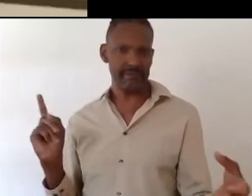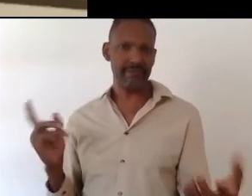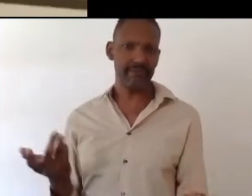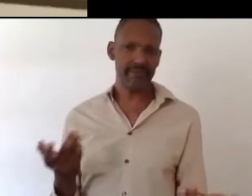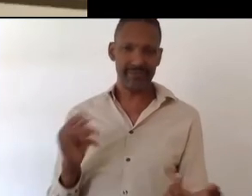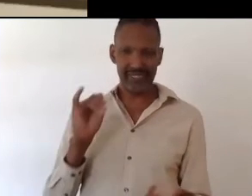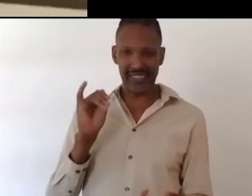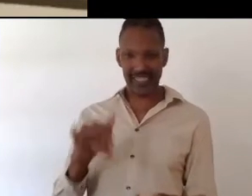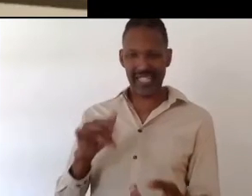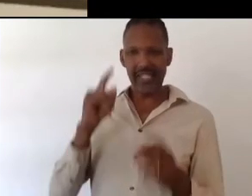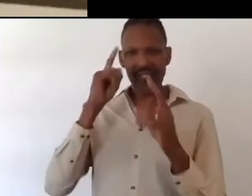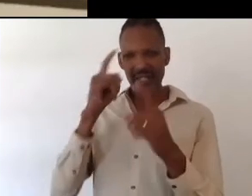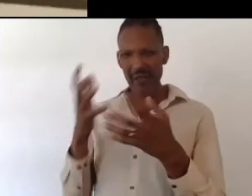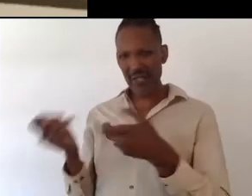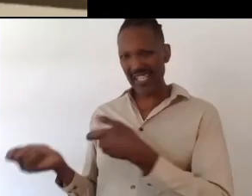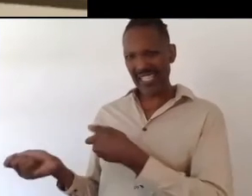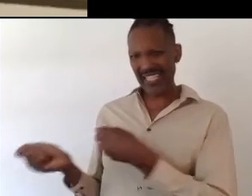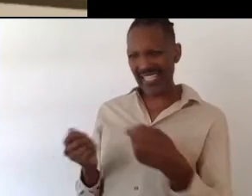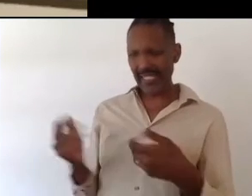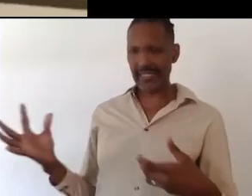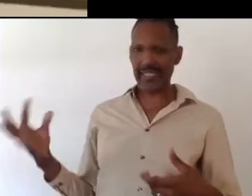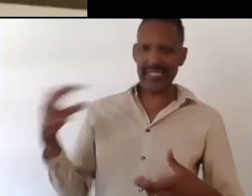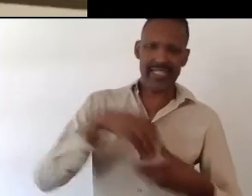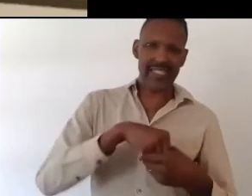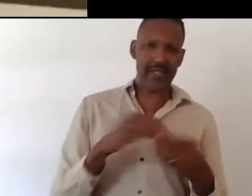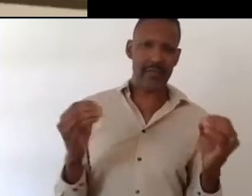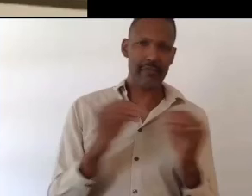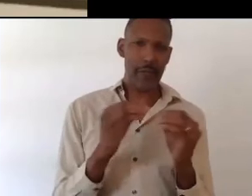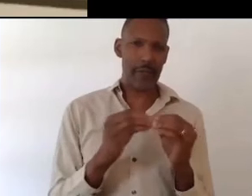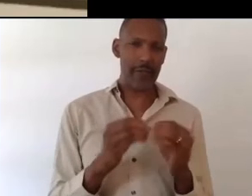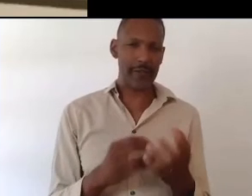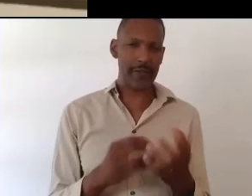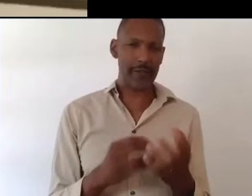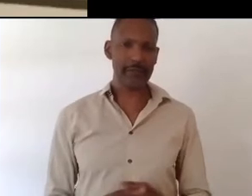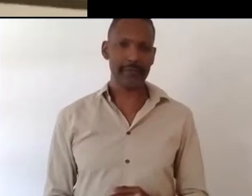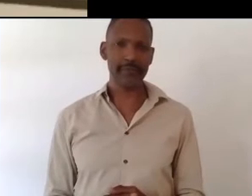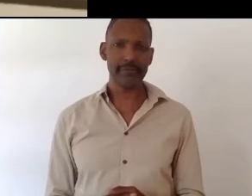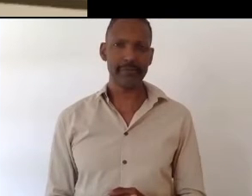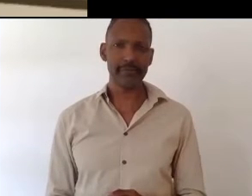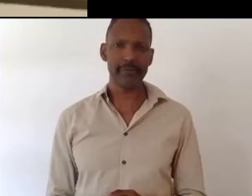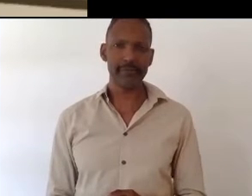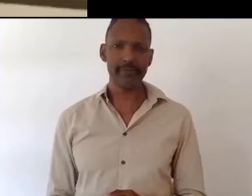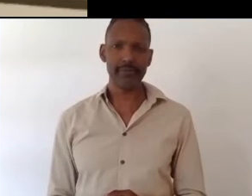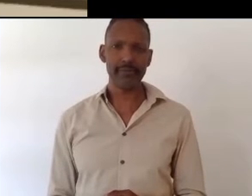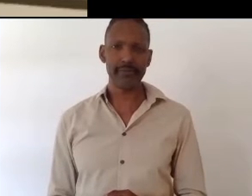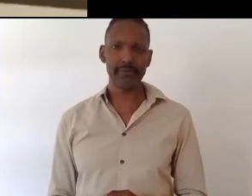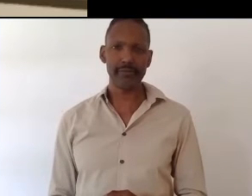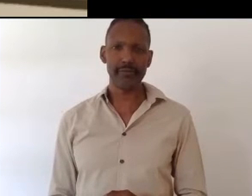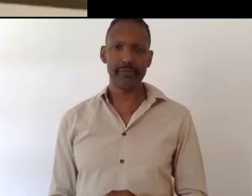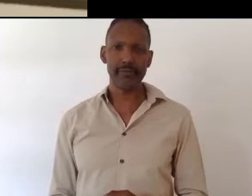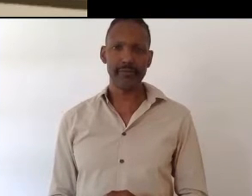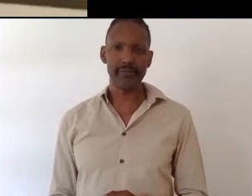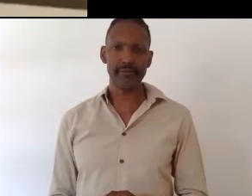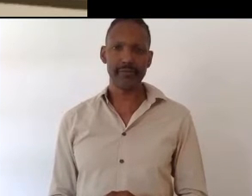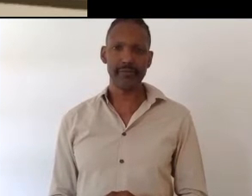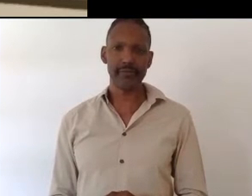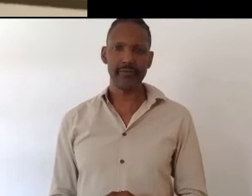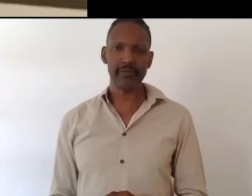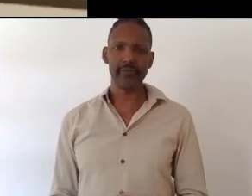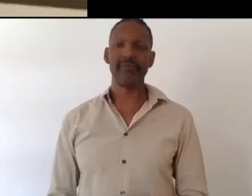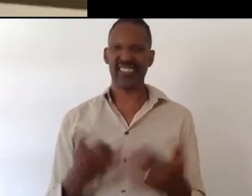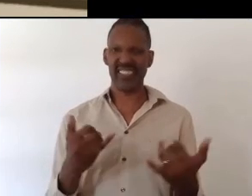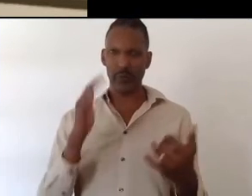So as you watch this video, I want you to take note of the goals that we had for her, as well